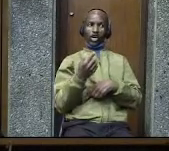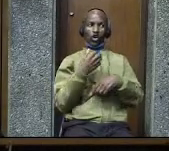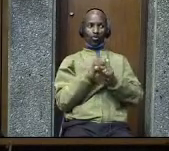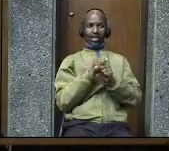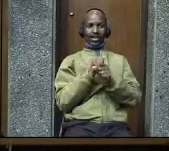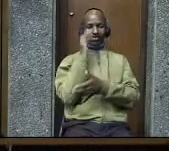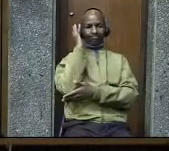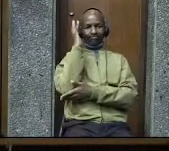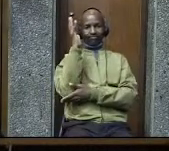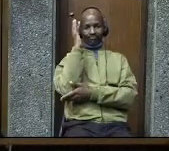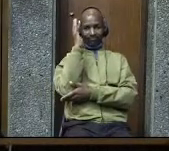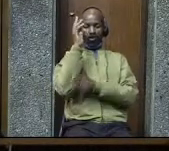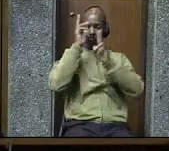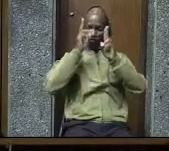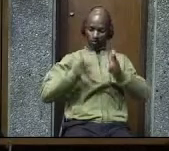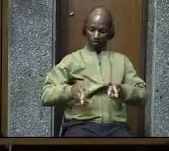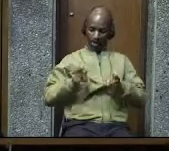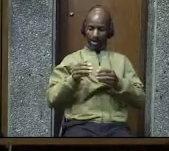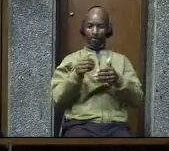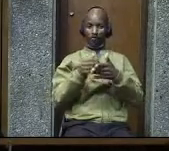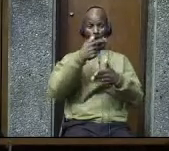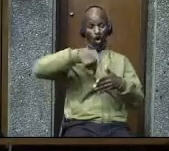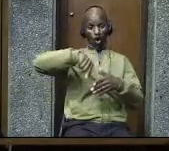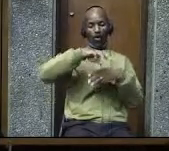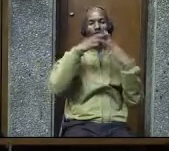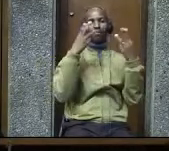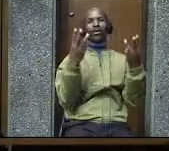their presentation formally before everyone.